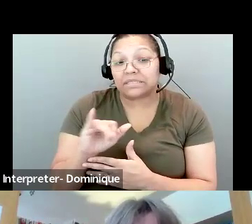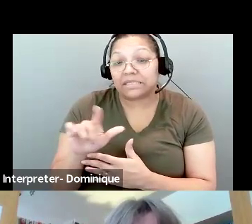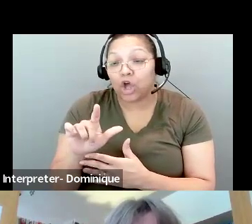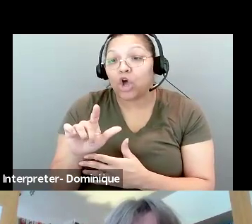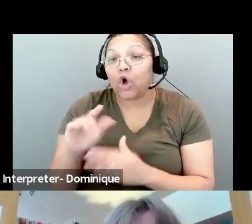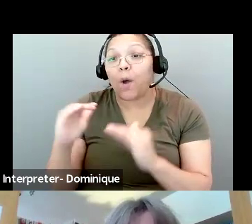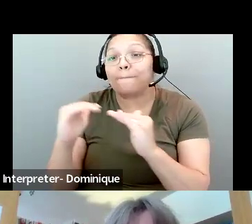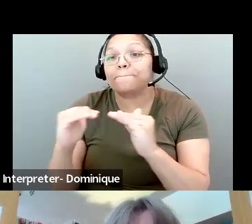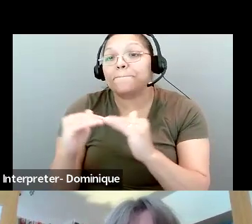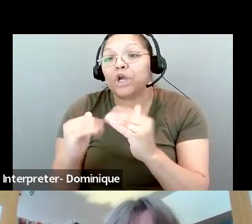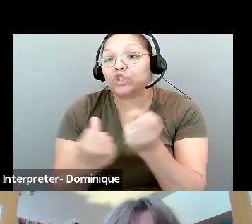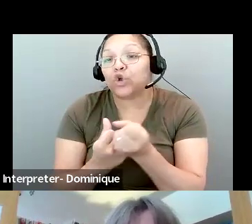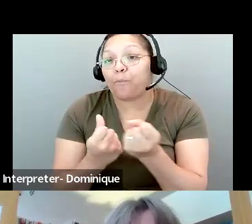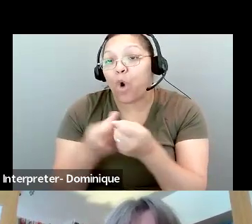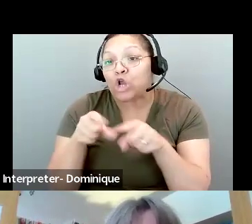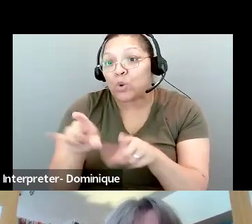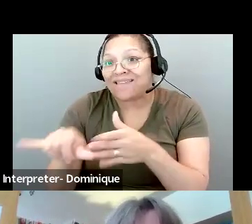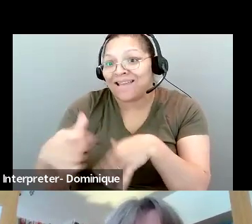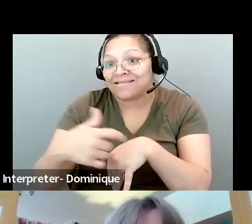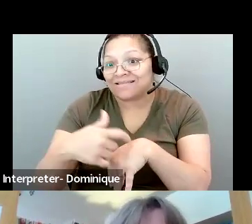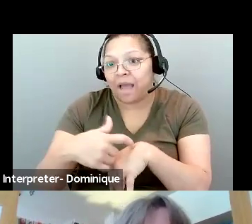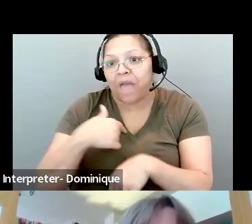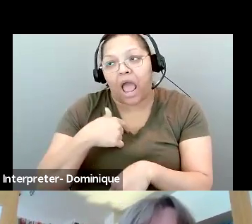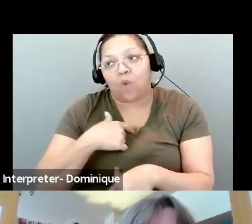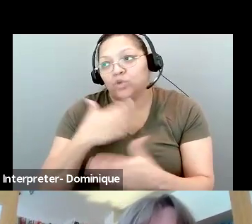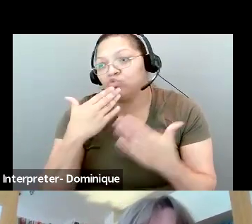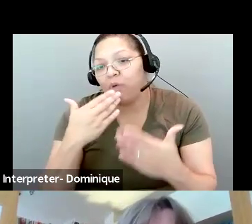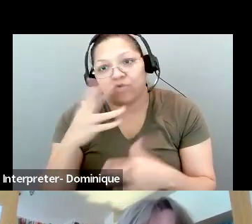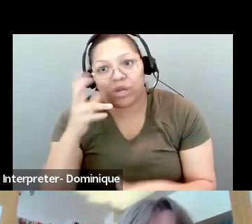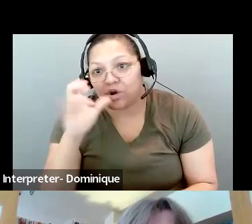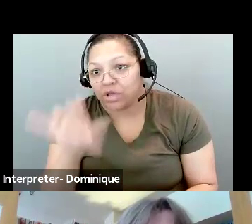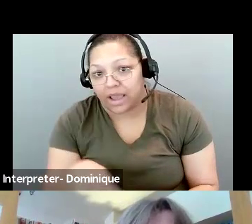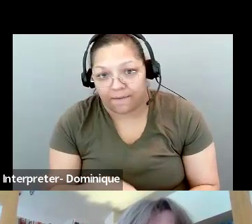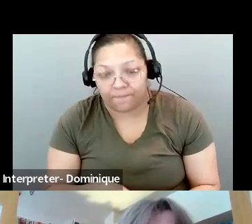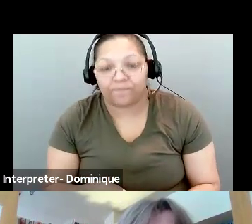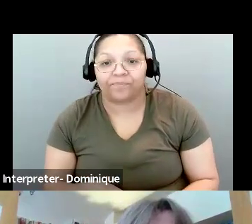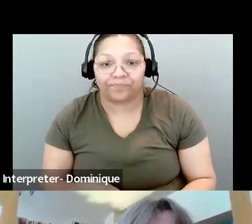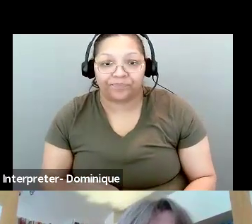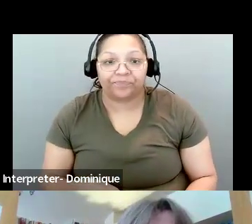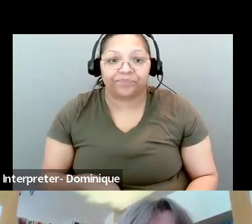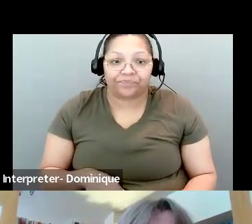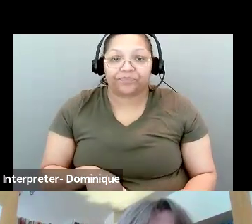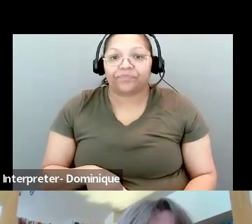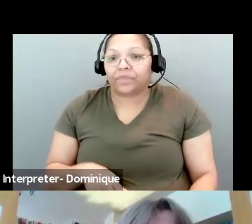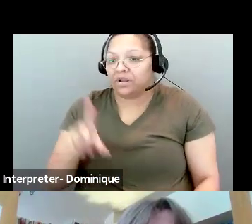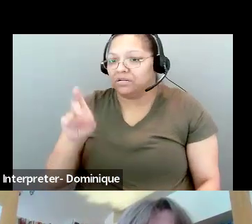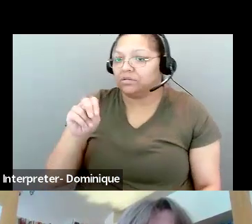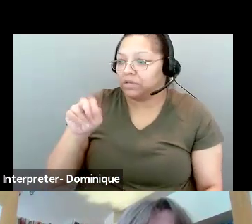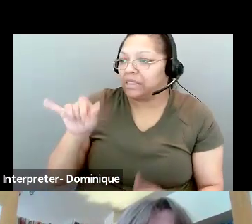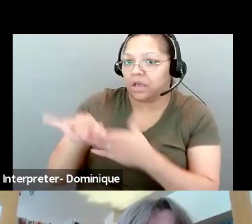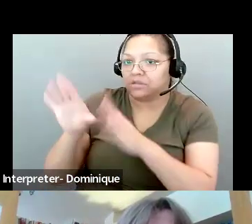other during that time, and I was grateful to hear that. Yeah, that's awesome. That's great.